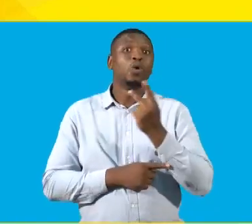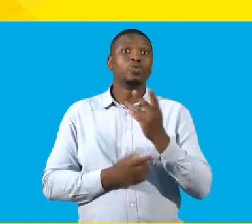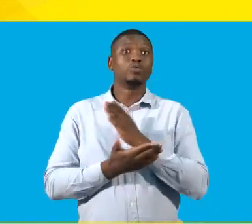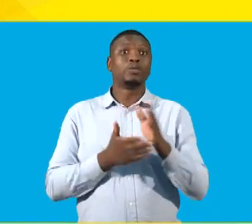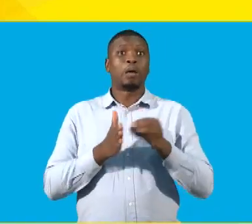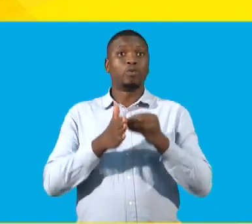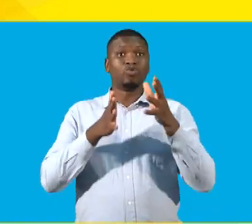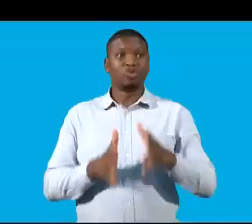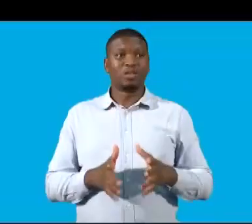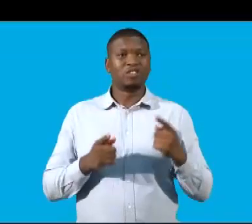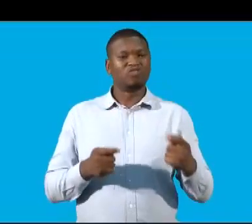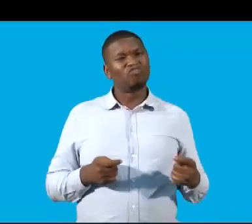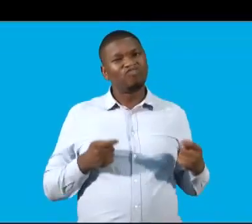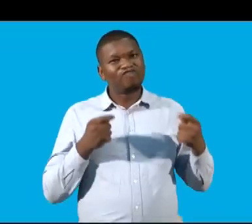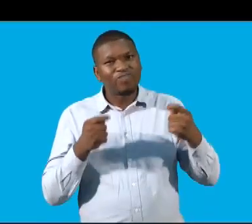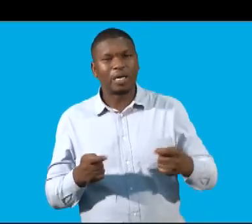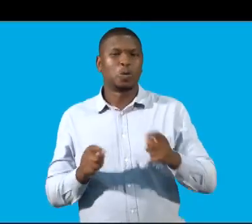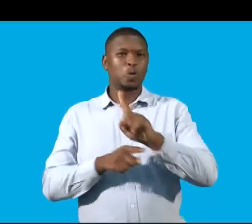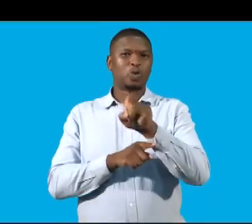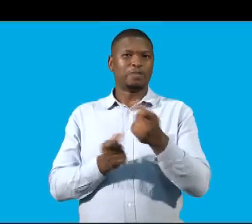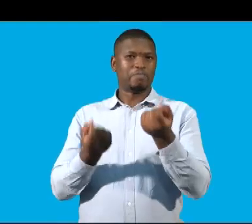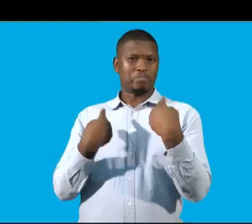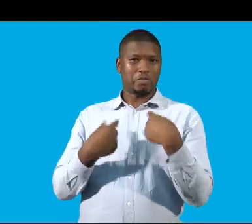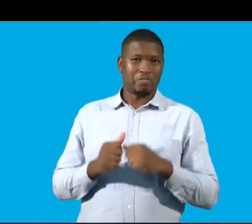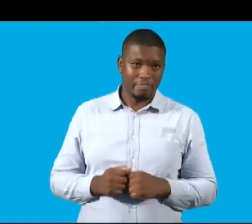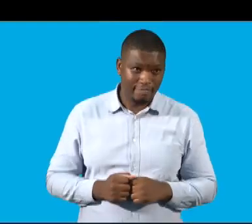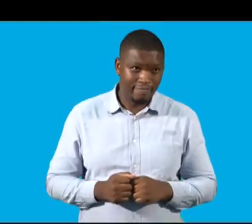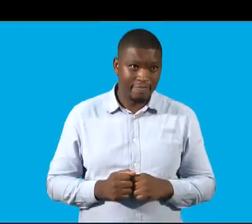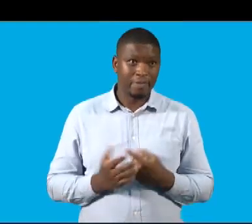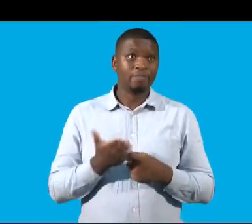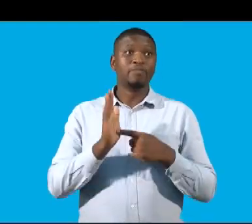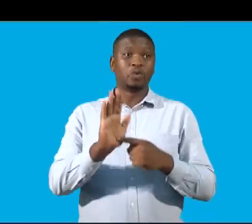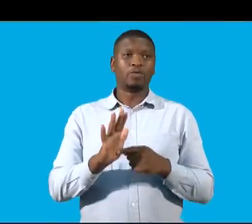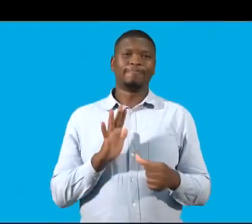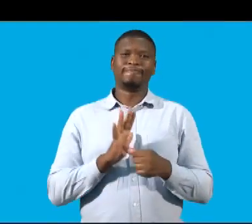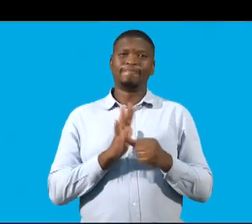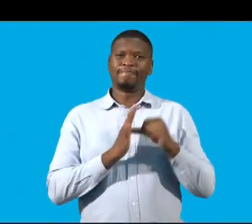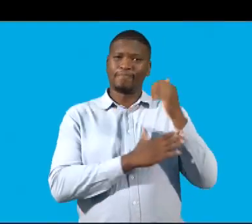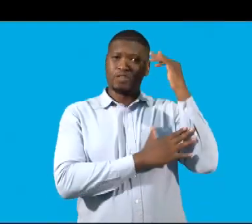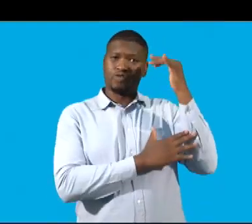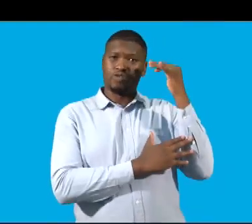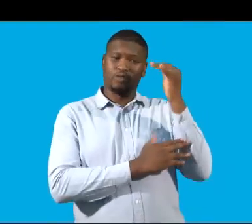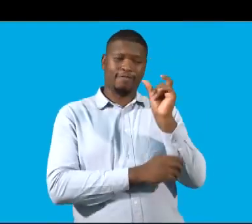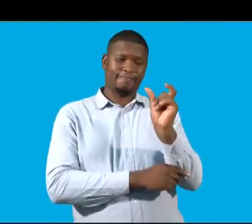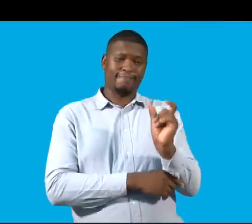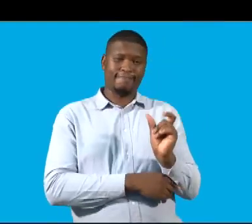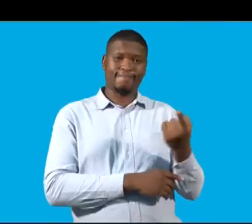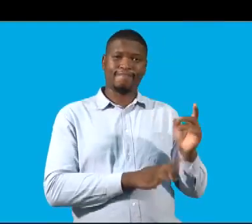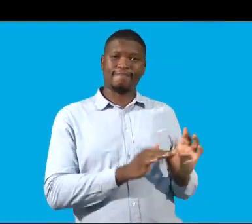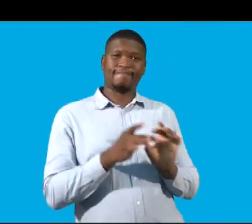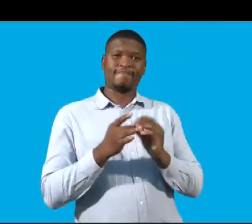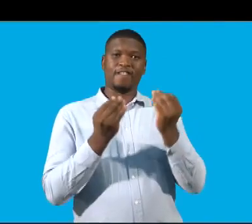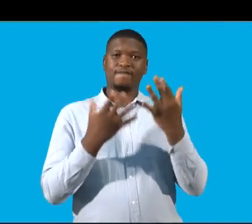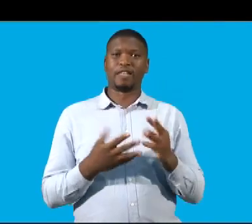to interpret those questions. Let's look at the key theory aspects when it comes to this part